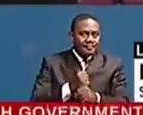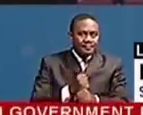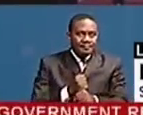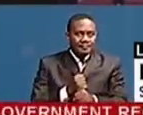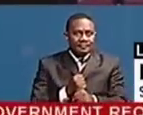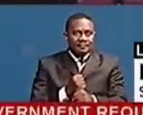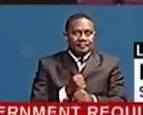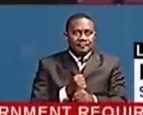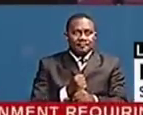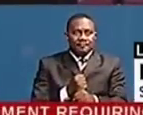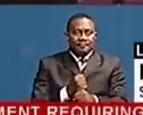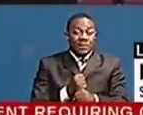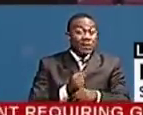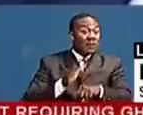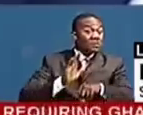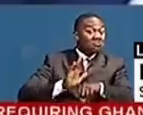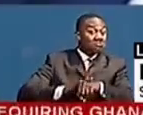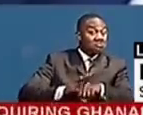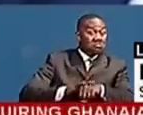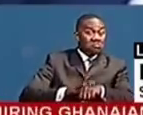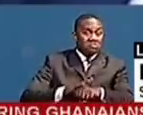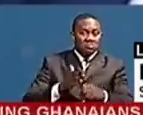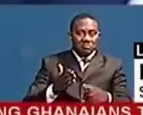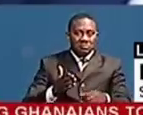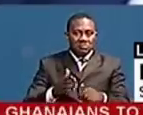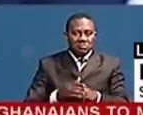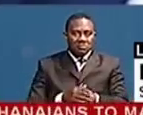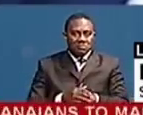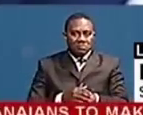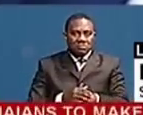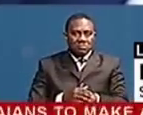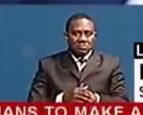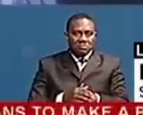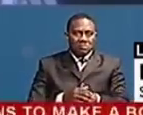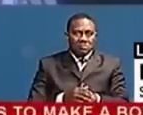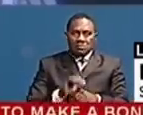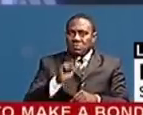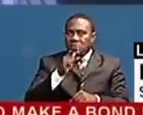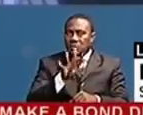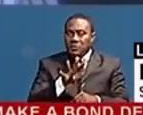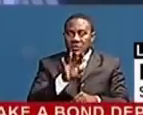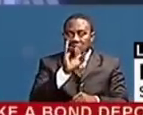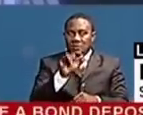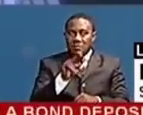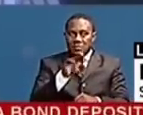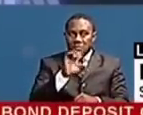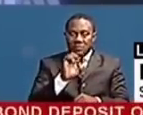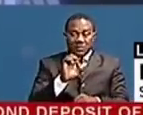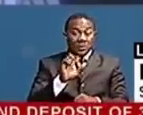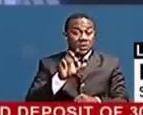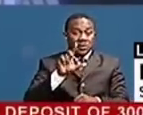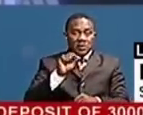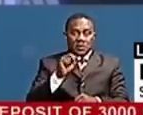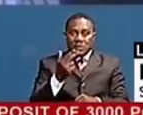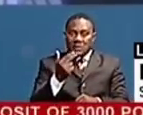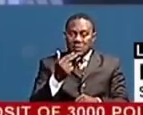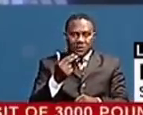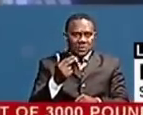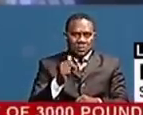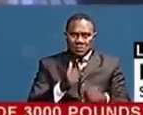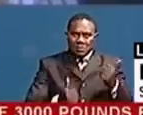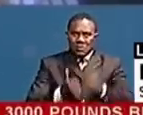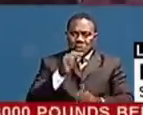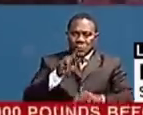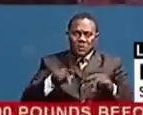It appears that the warnings of this court, particularly that of the 24th day of June 2013, have not been taken